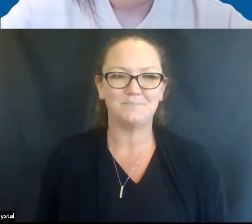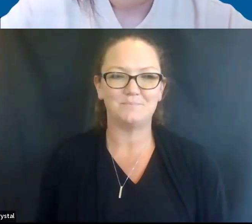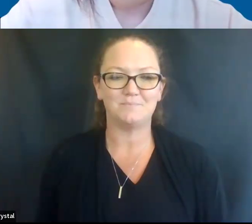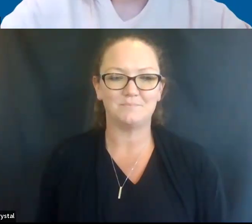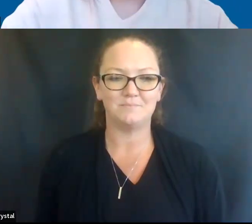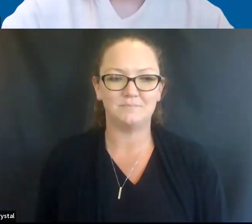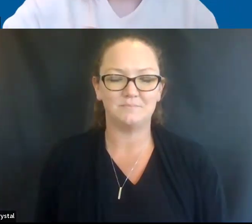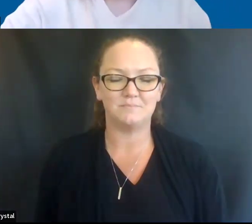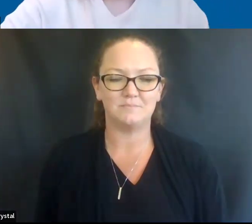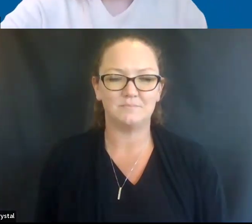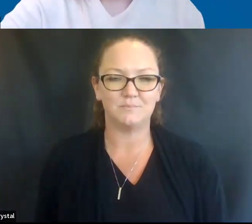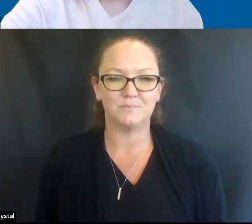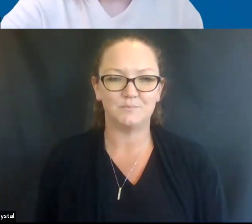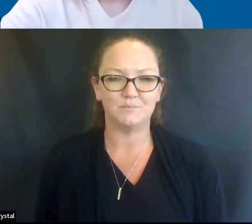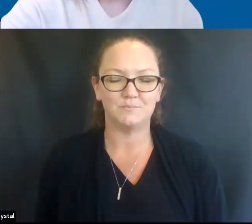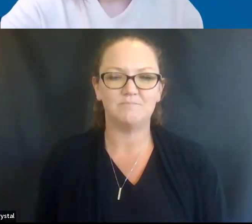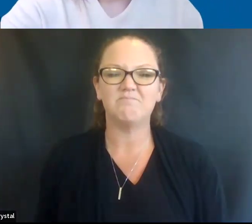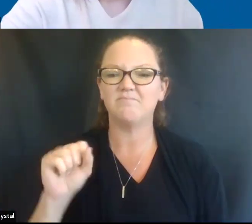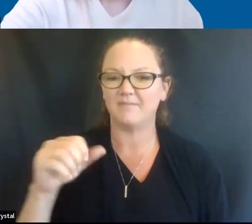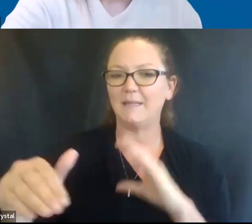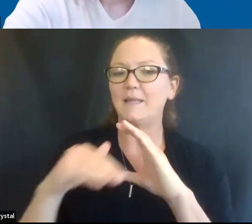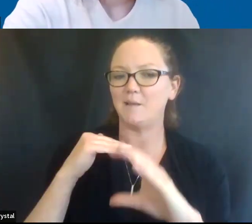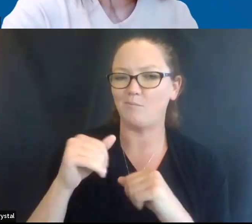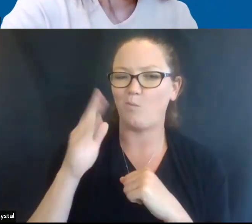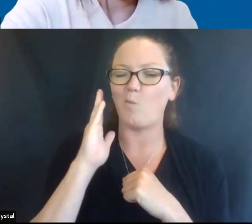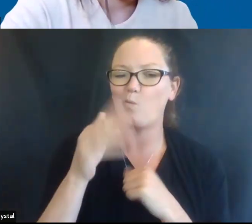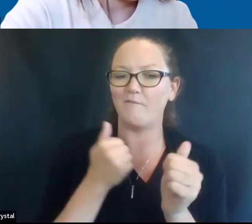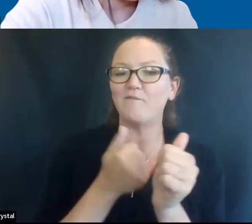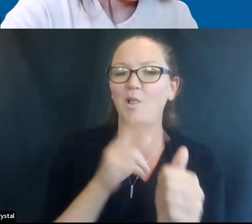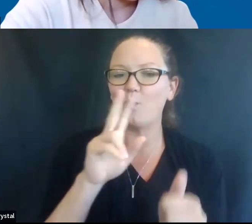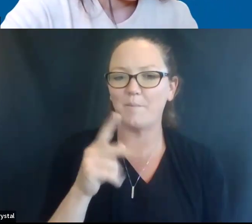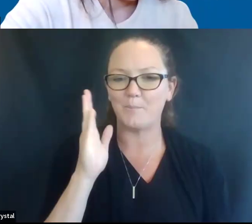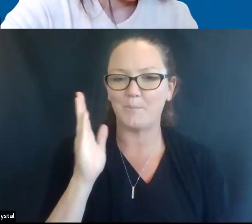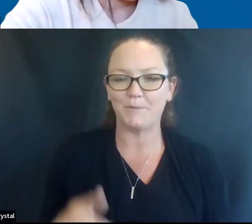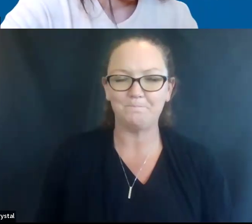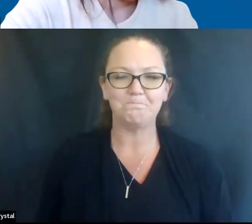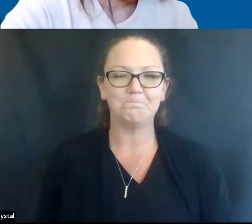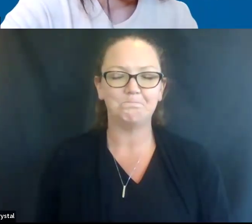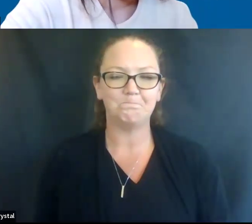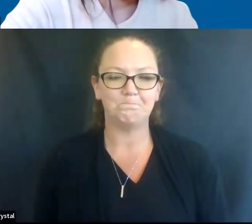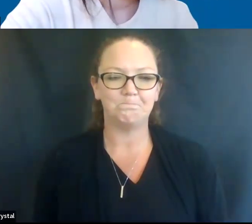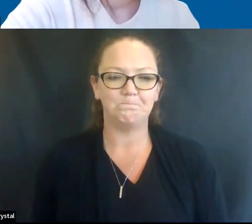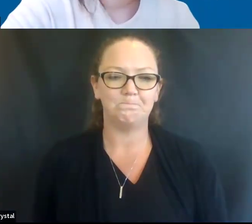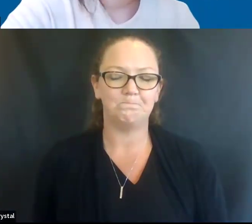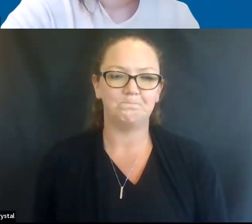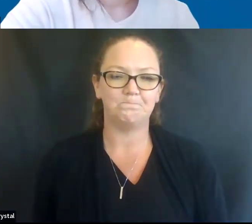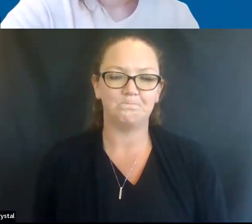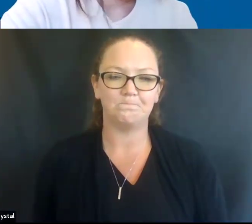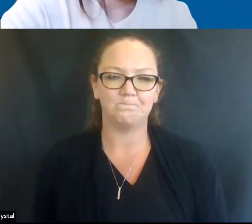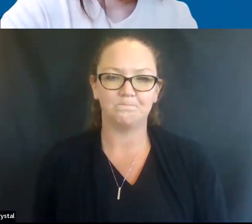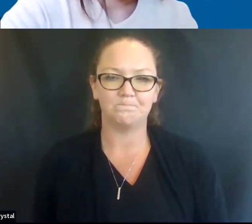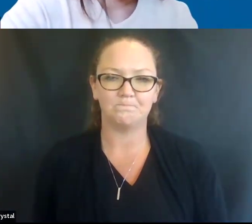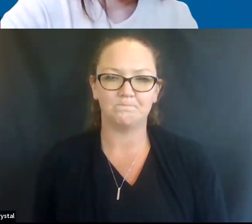Yeah, Sherry, send us an email. We'll follow up with Marissa and see if we can forward any